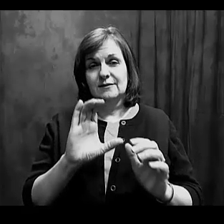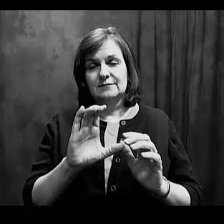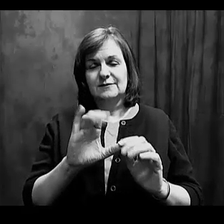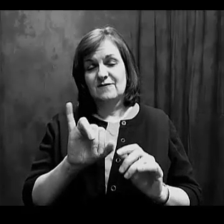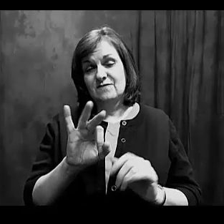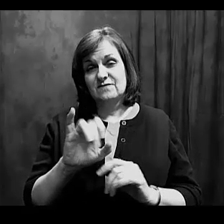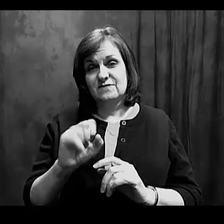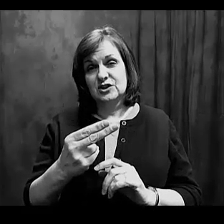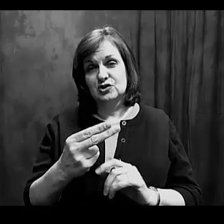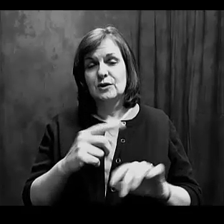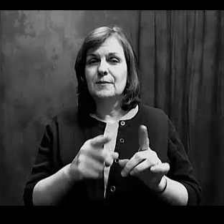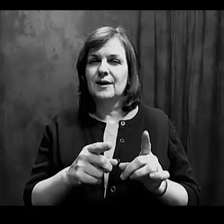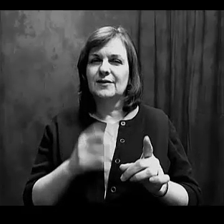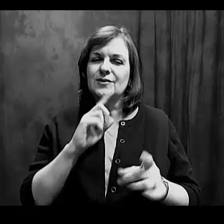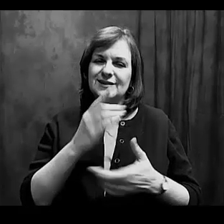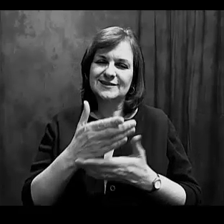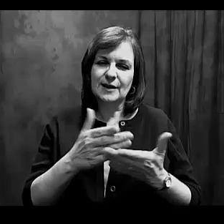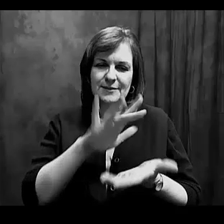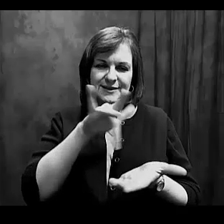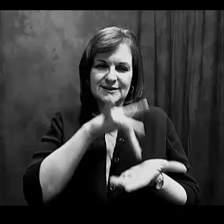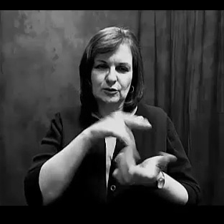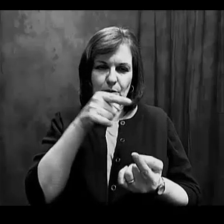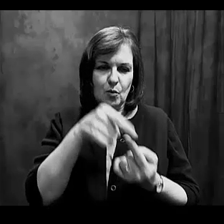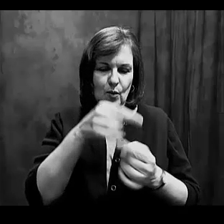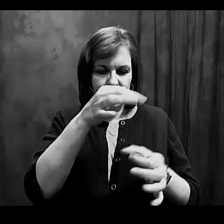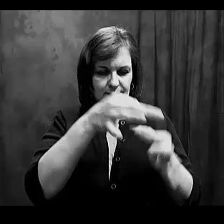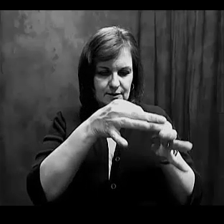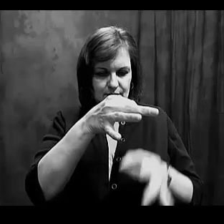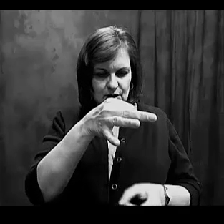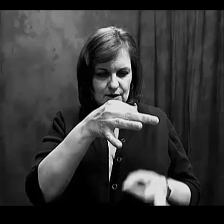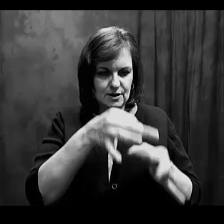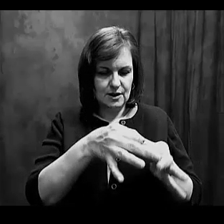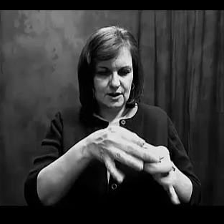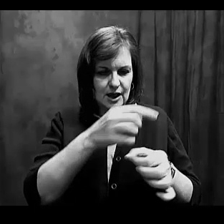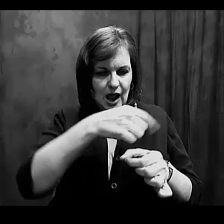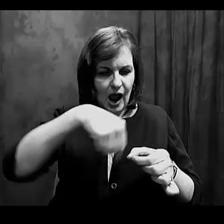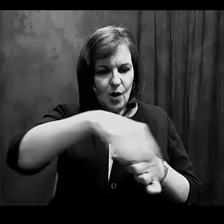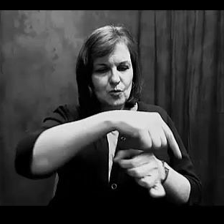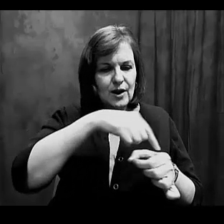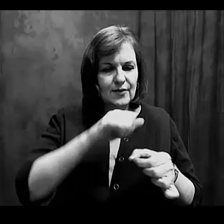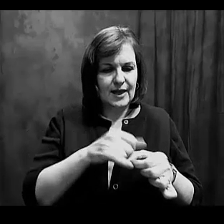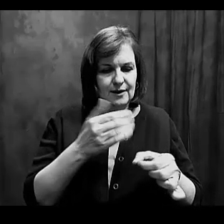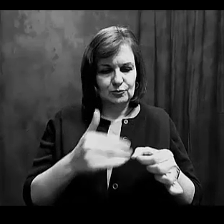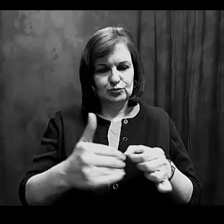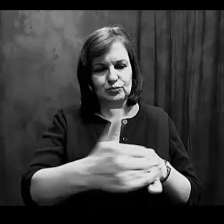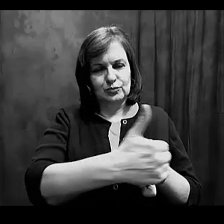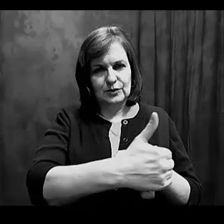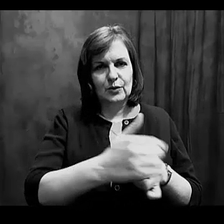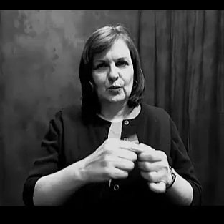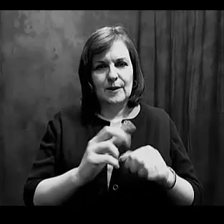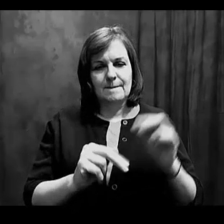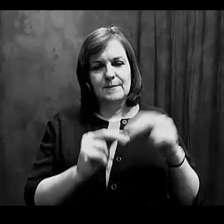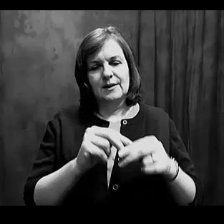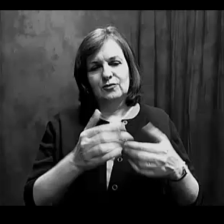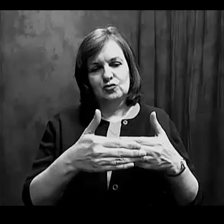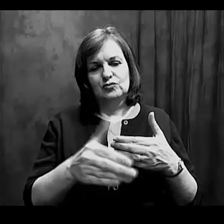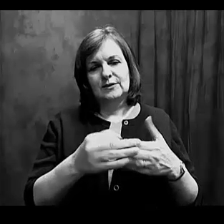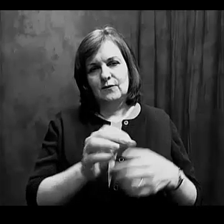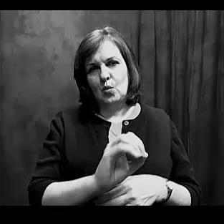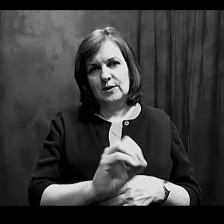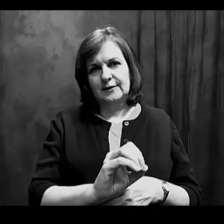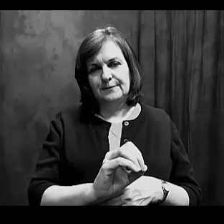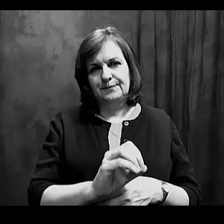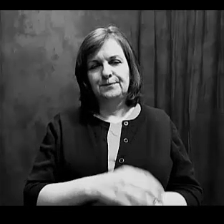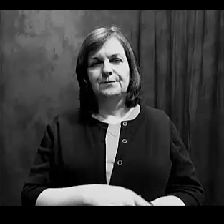our jellyfish. But the idea is there's some central point to this organism around which we build the rest of the